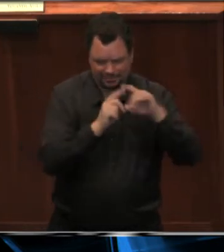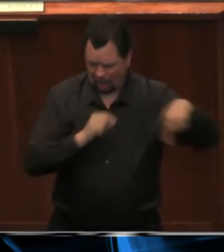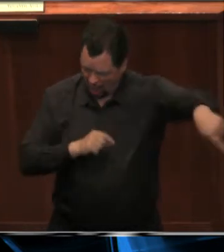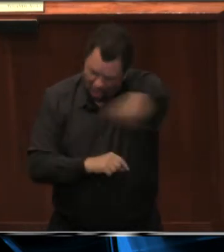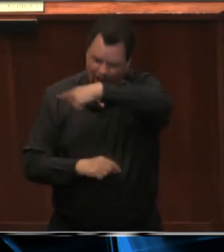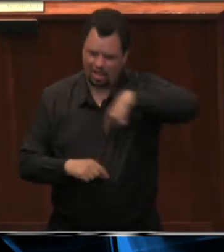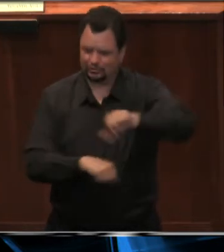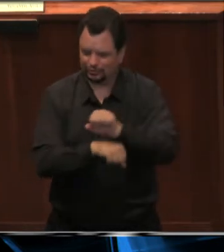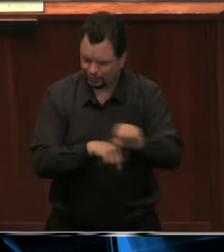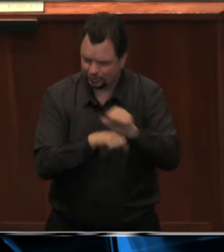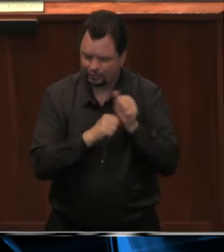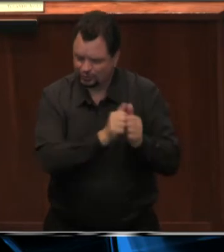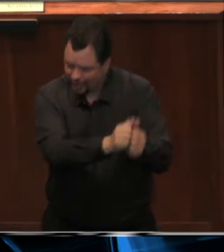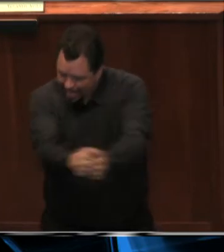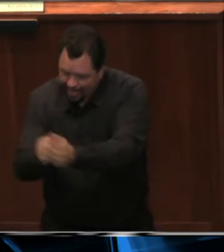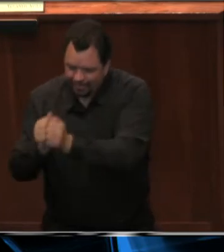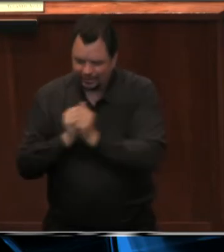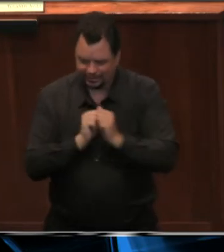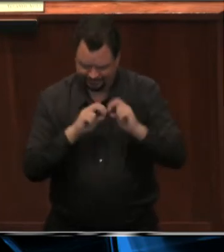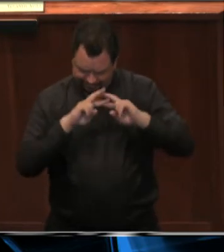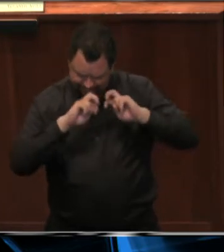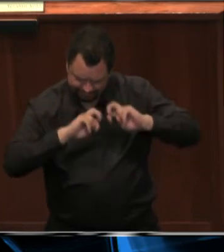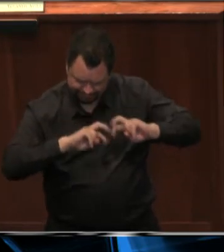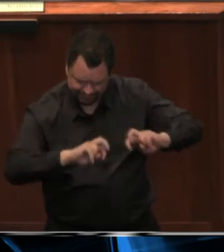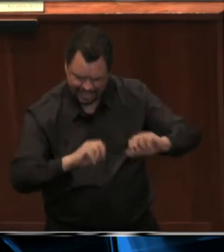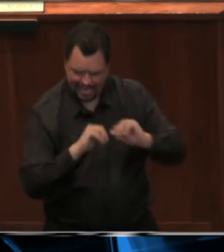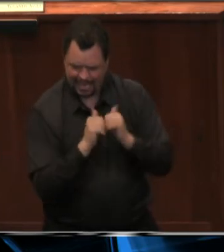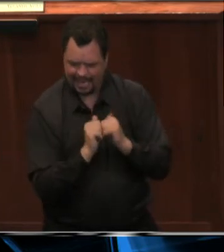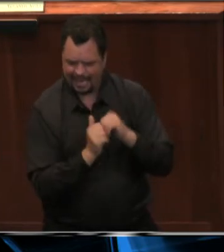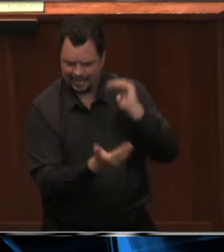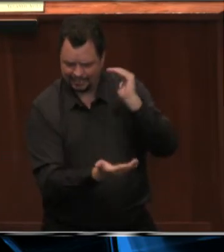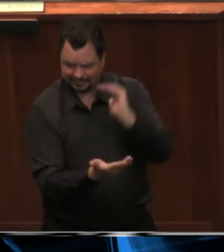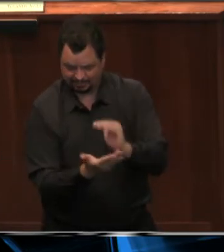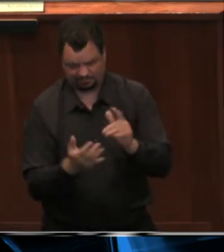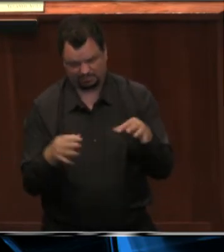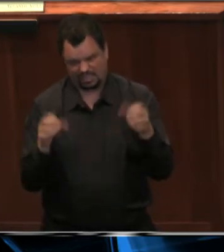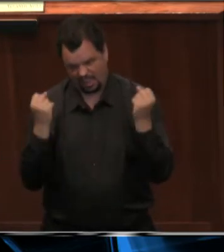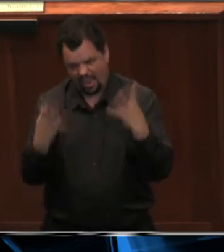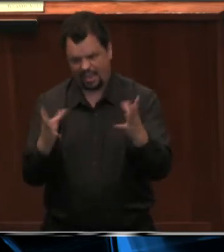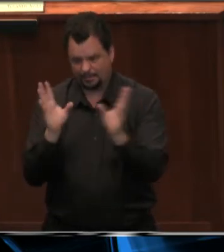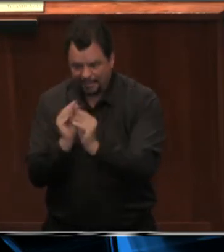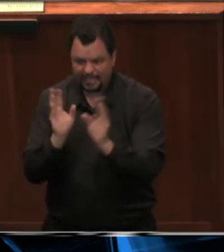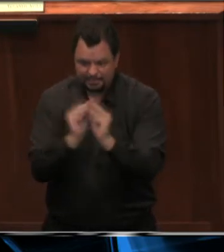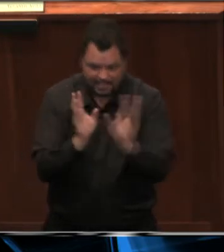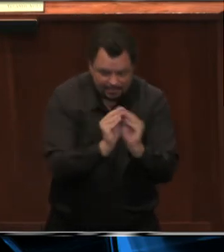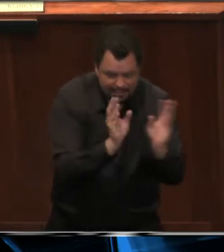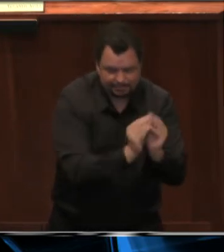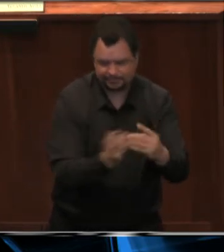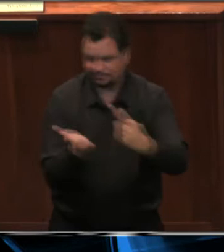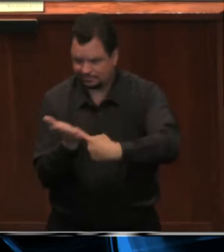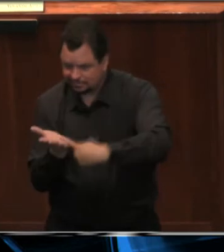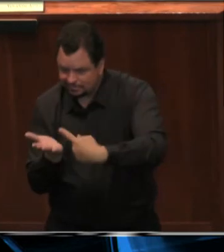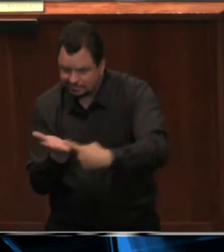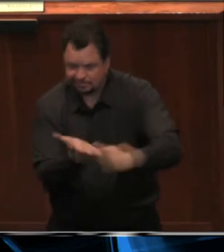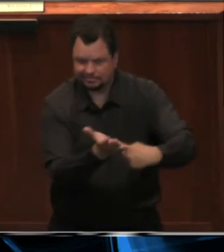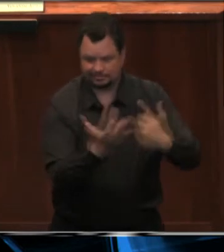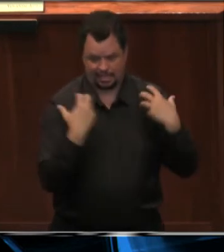predetermined, but we will be engaging in many conversations and consultation with the state health department as we move through this process.